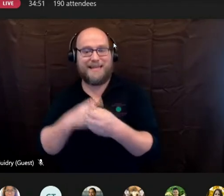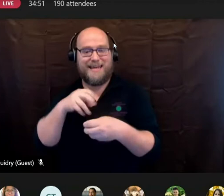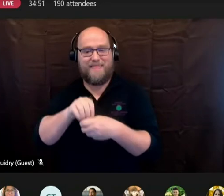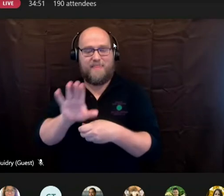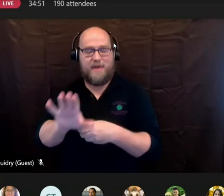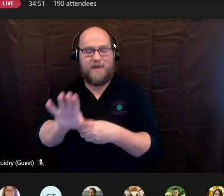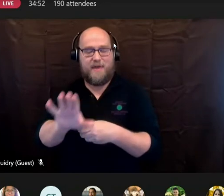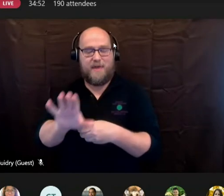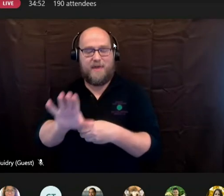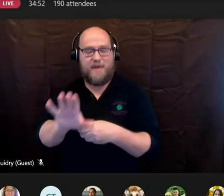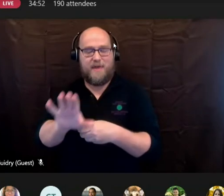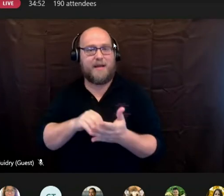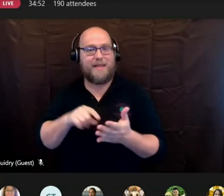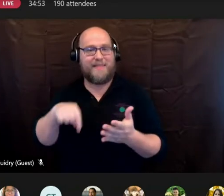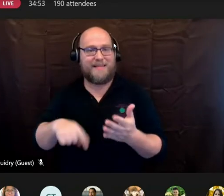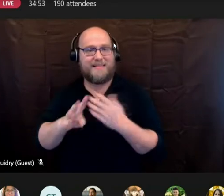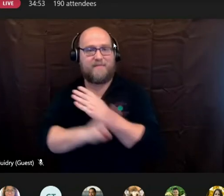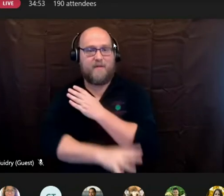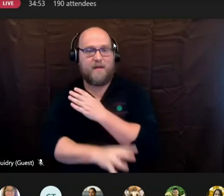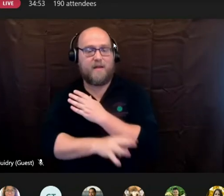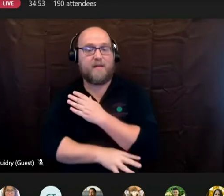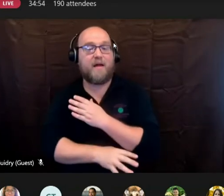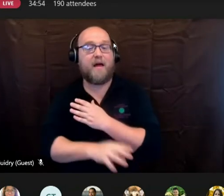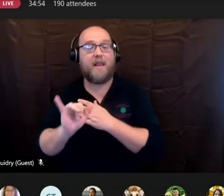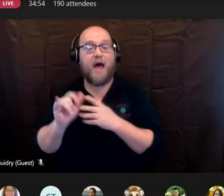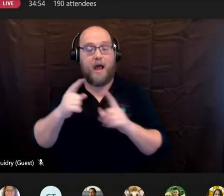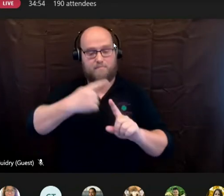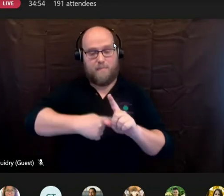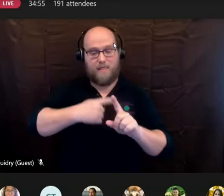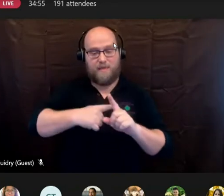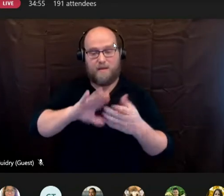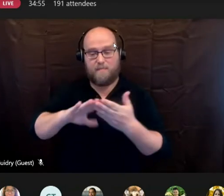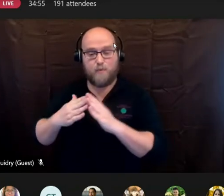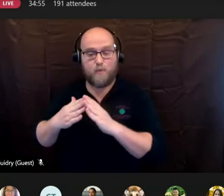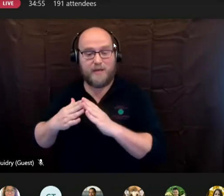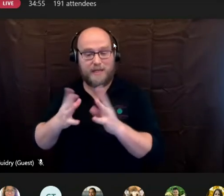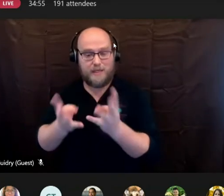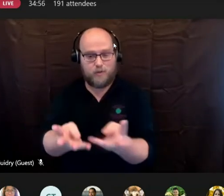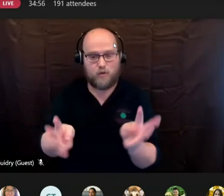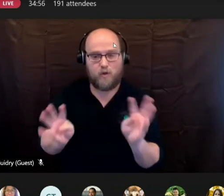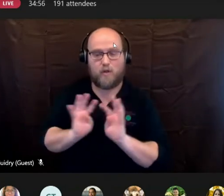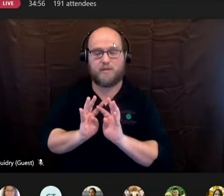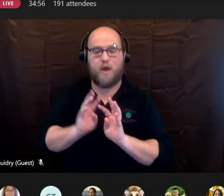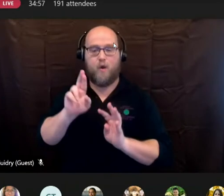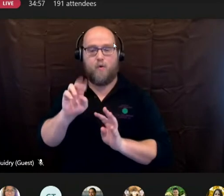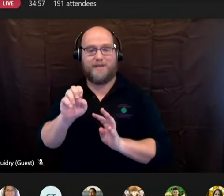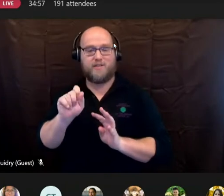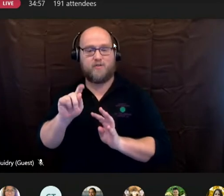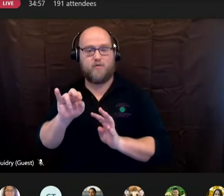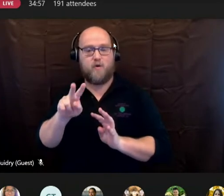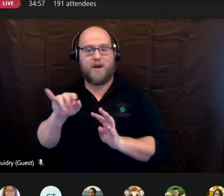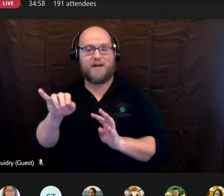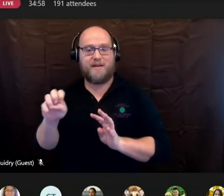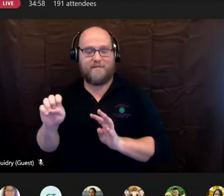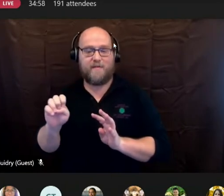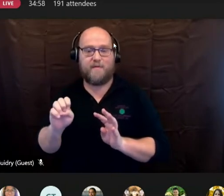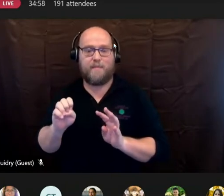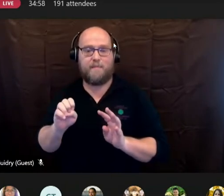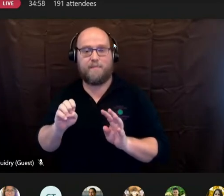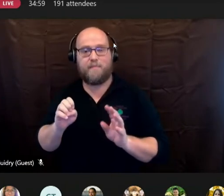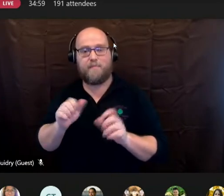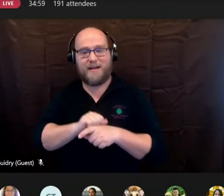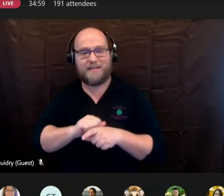like monthly community circles, restorative practices, social, emotional, and trauma-informed lessons, and